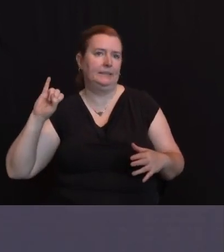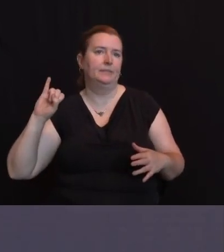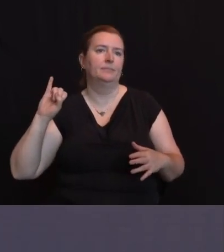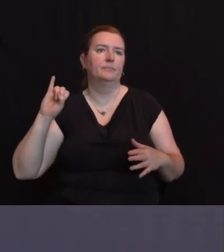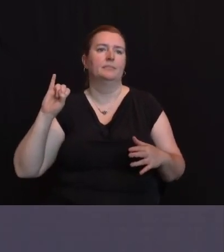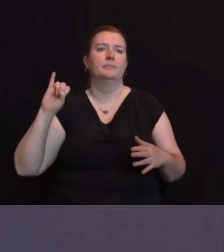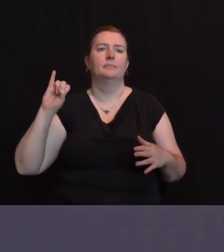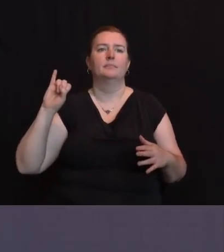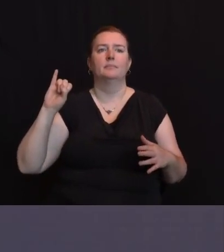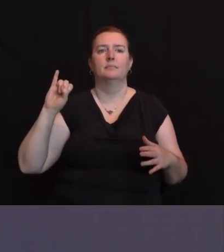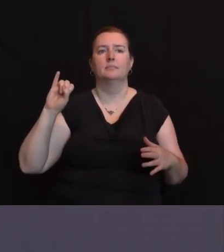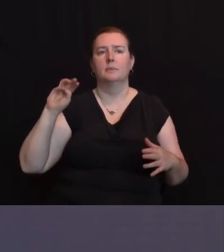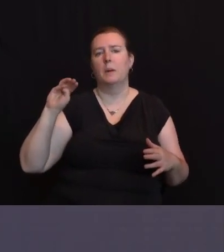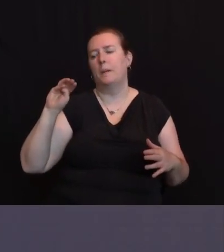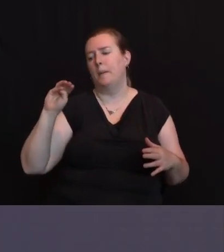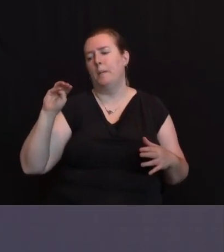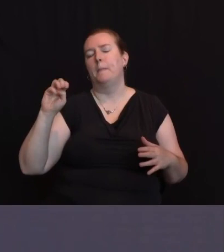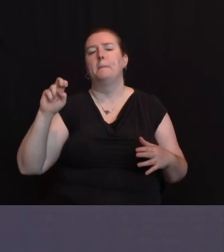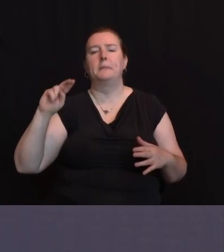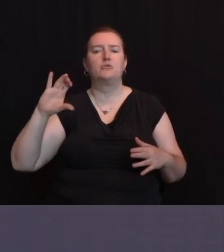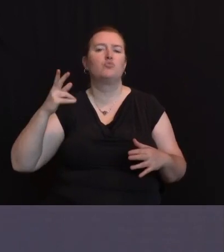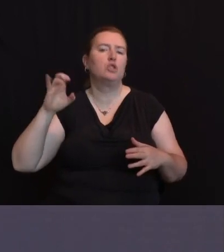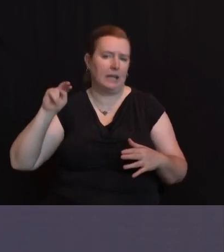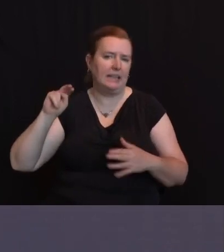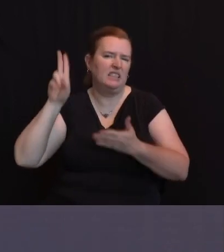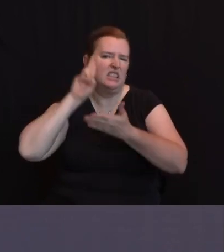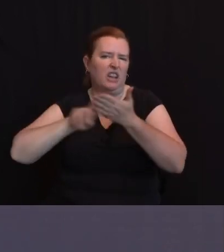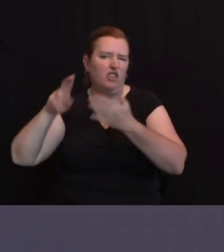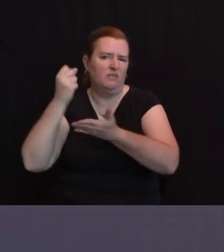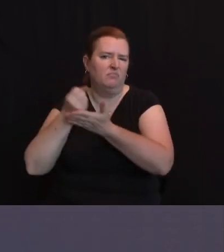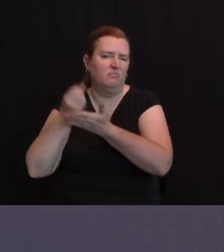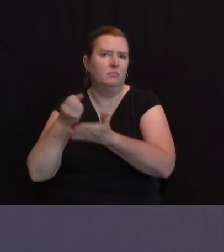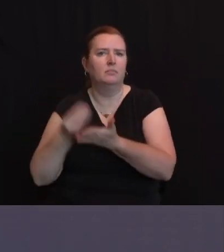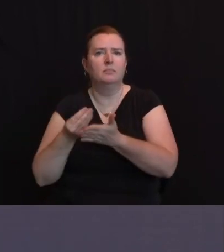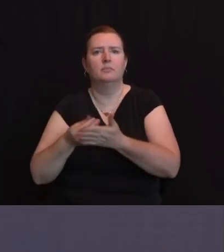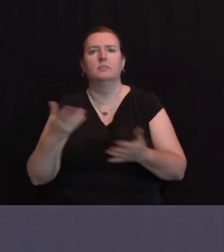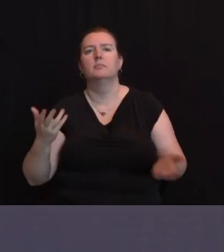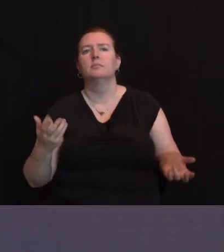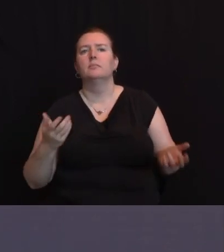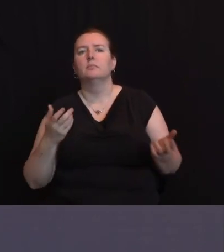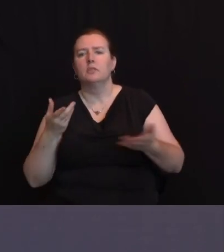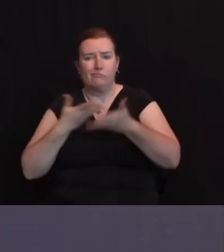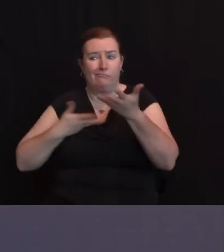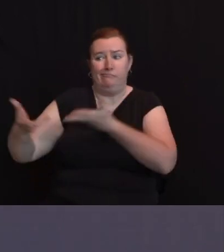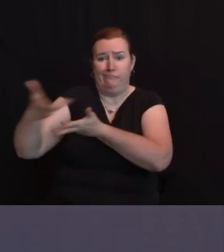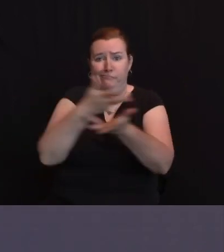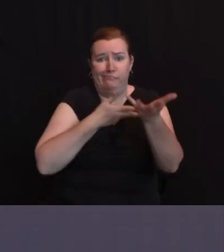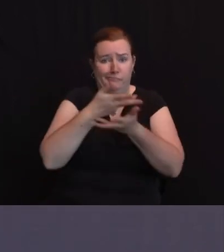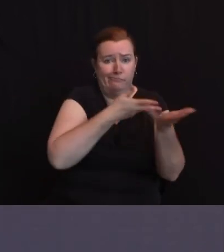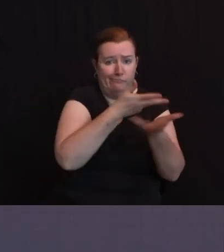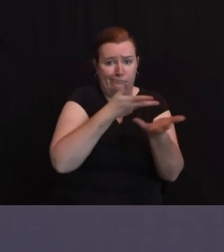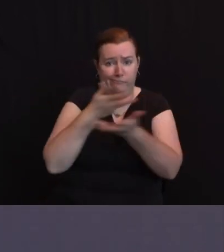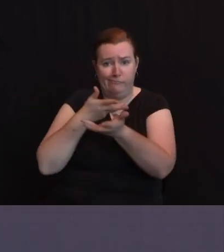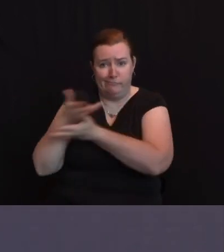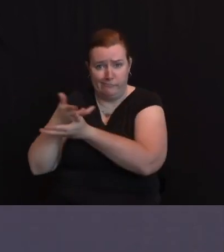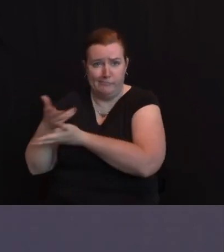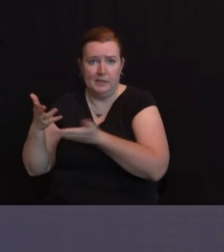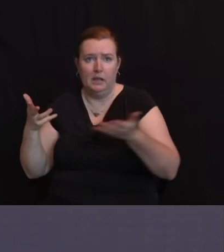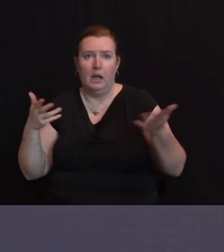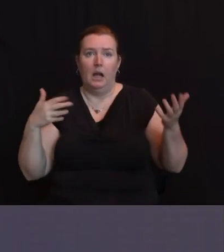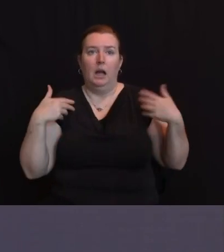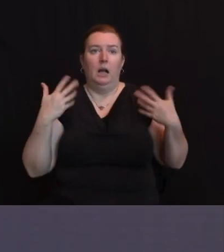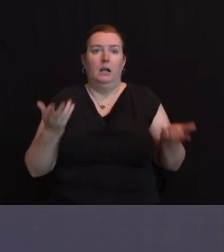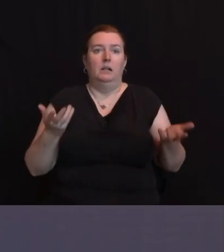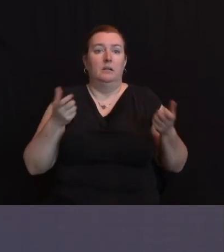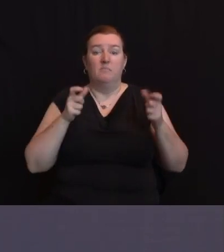over the past 24 plus hours. It does not, I mean, I think people are acting in good faith as far as I can